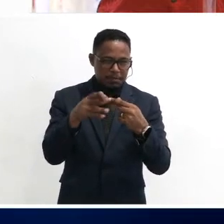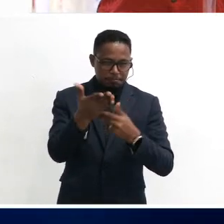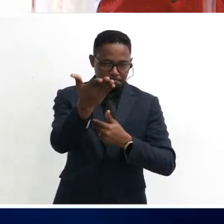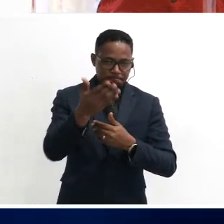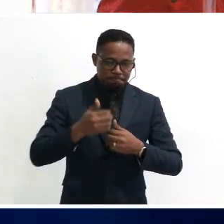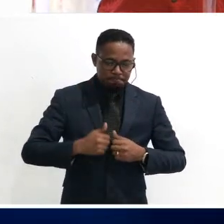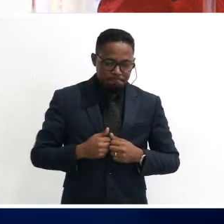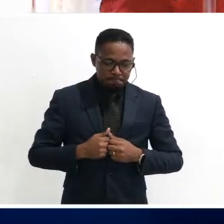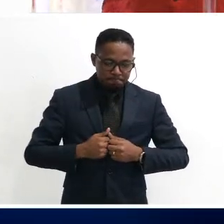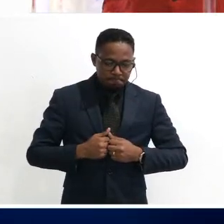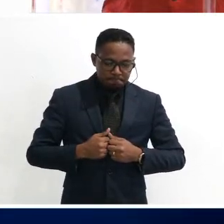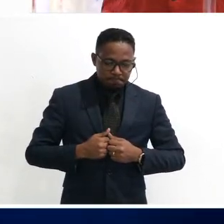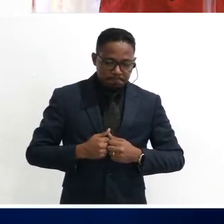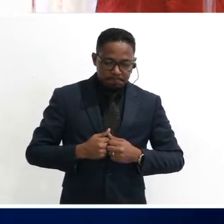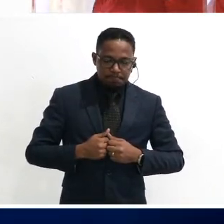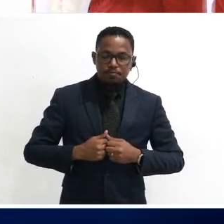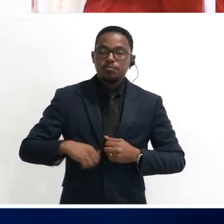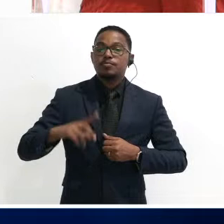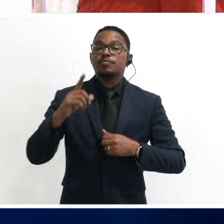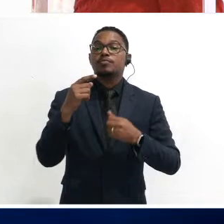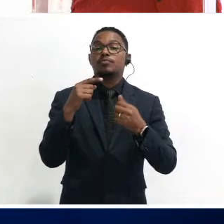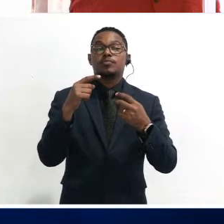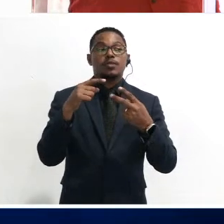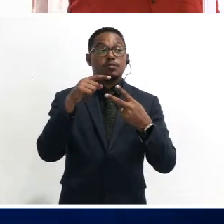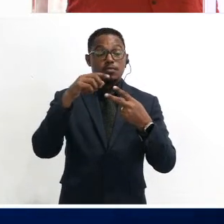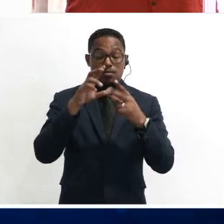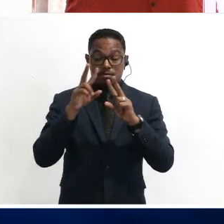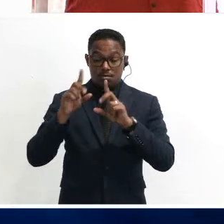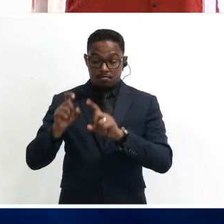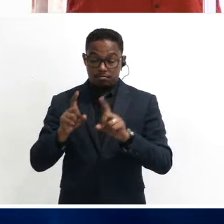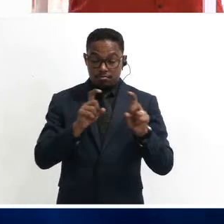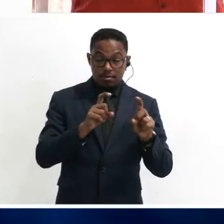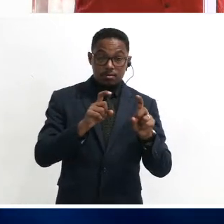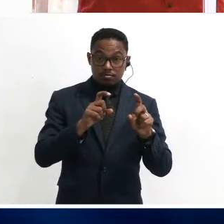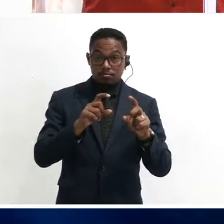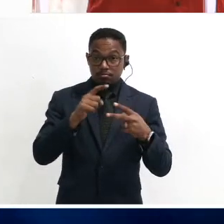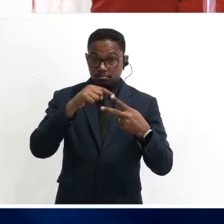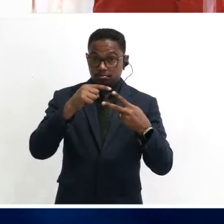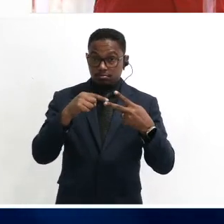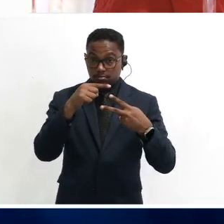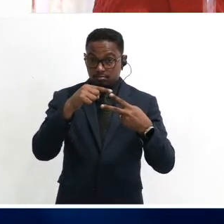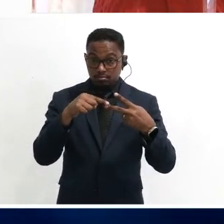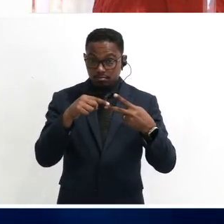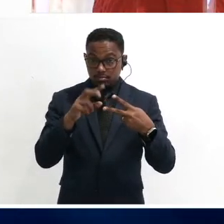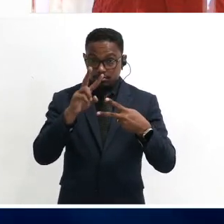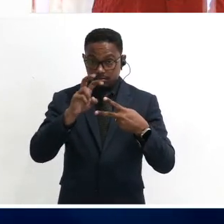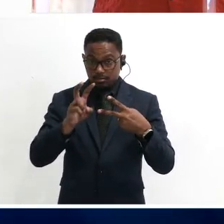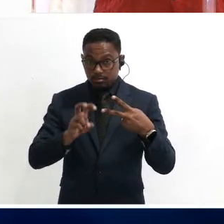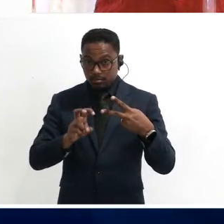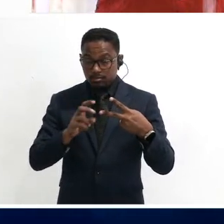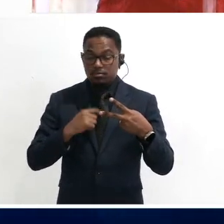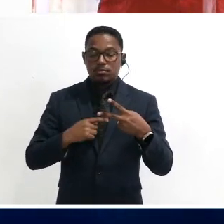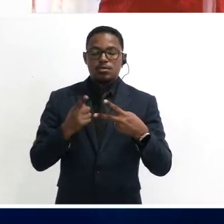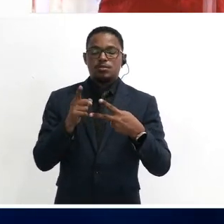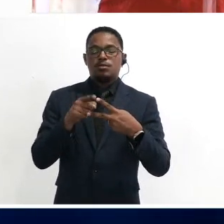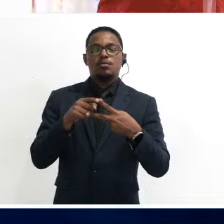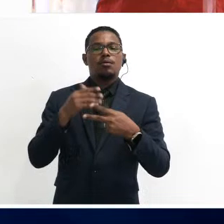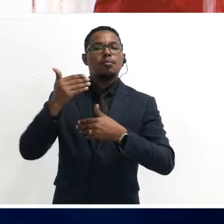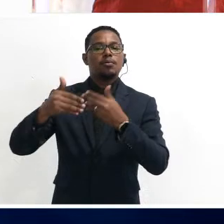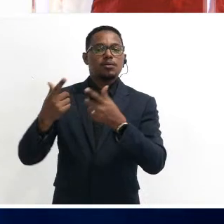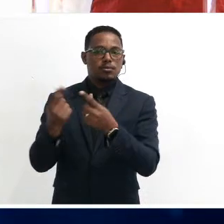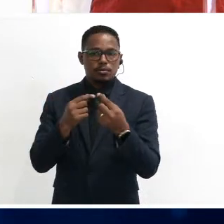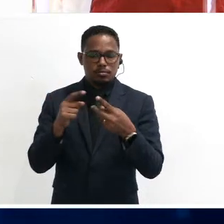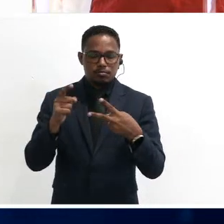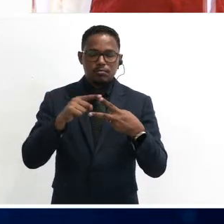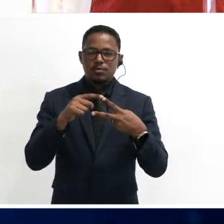there's two types of tests that are typically done in a process flow. So there's usually a test at the wafer level. We call